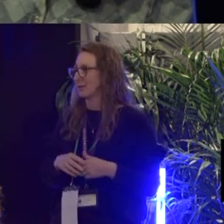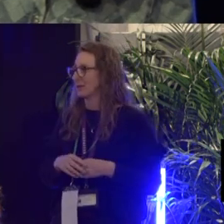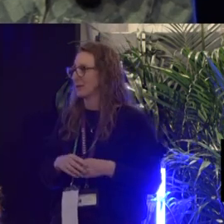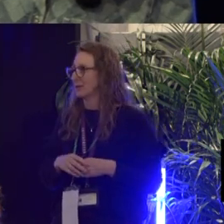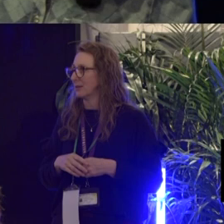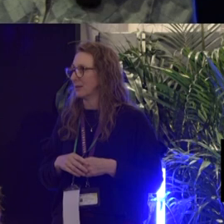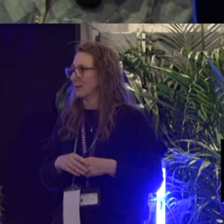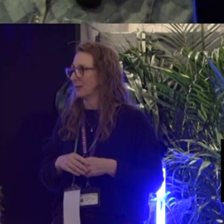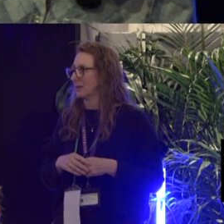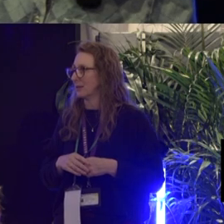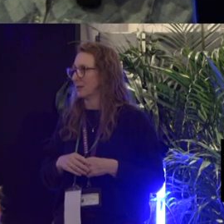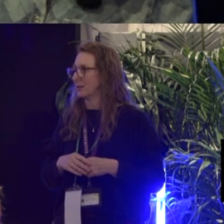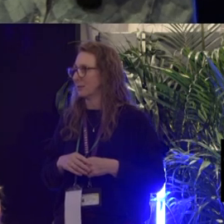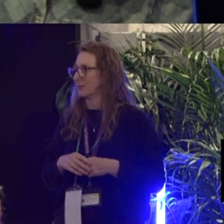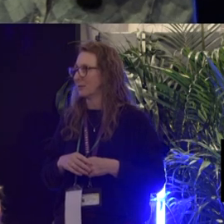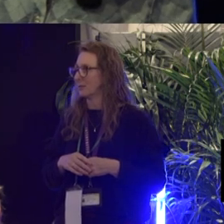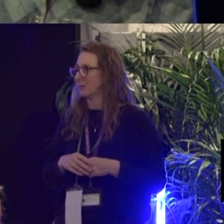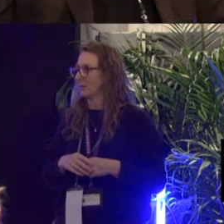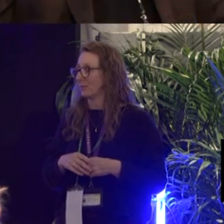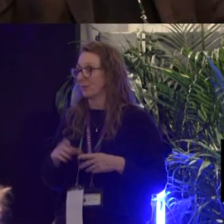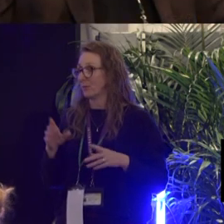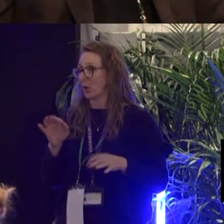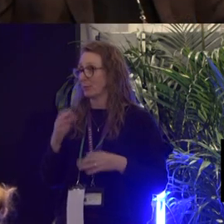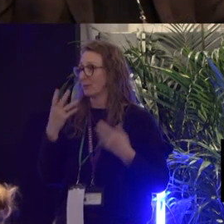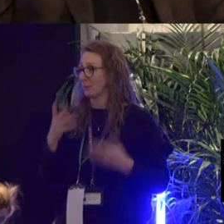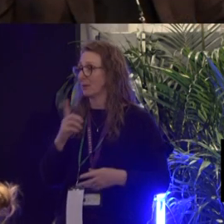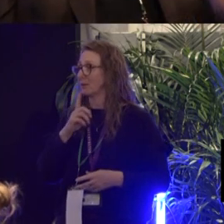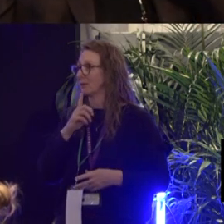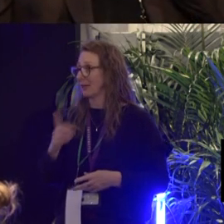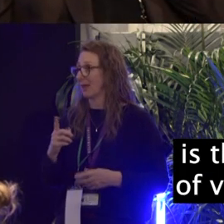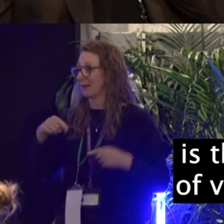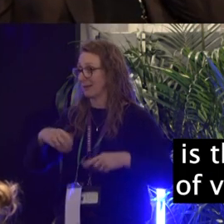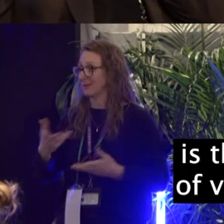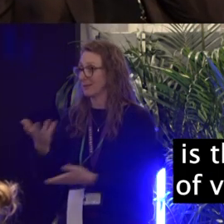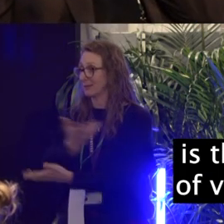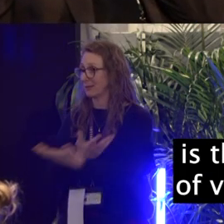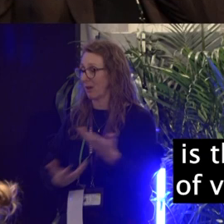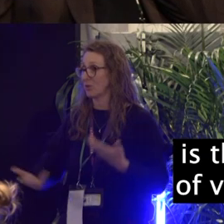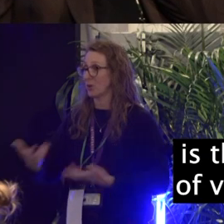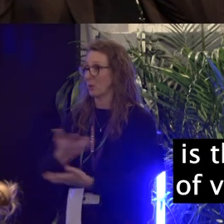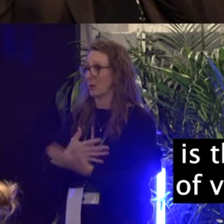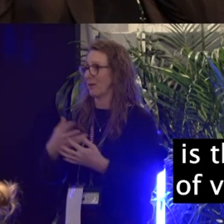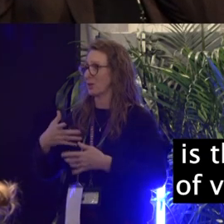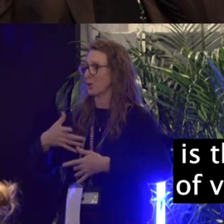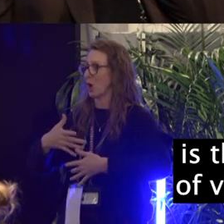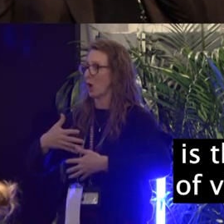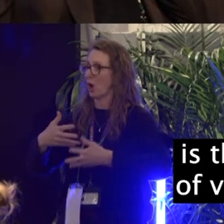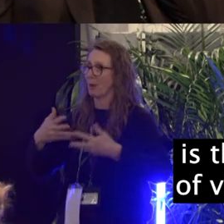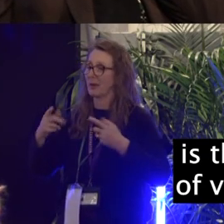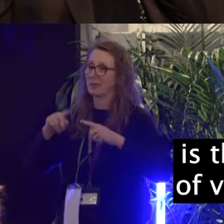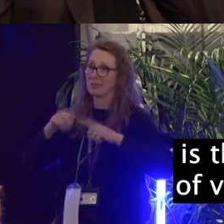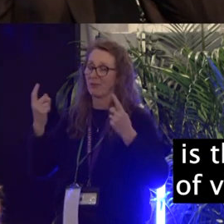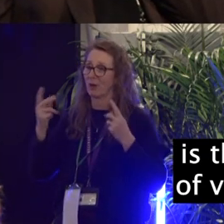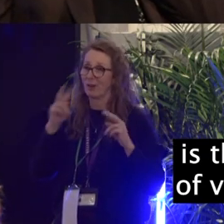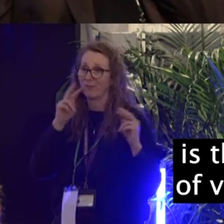as well, what nobody's mentioned in this discussion is that we've got so many different types of viewing